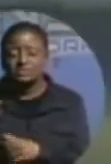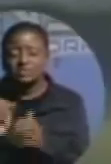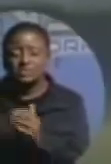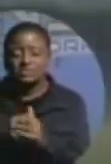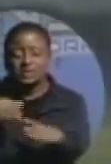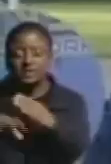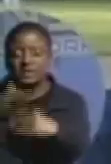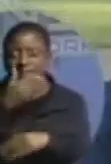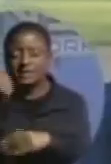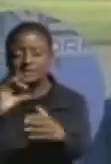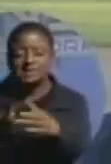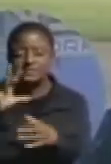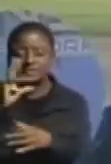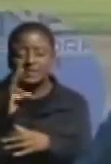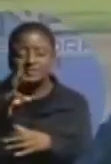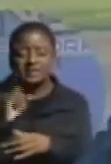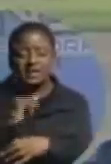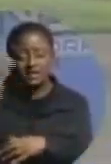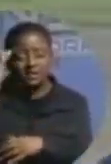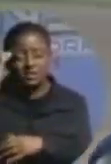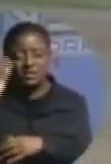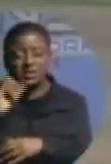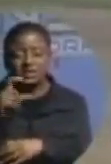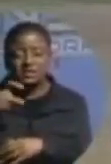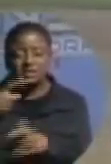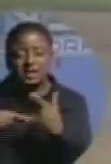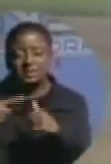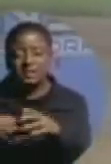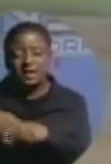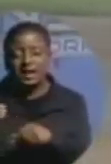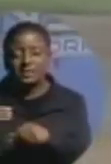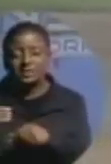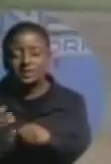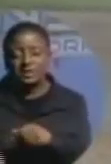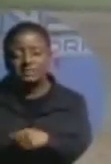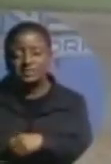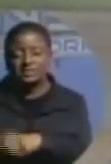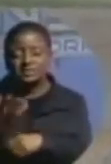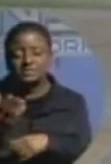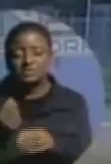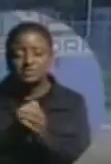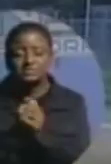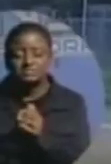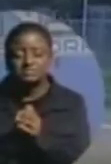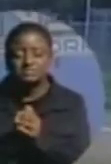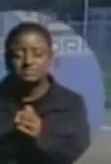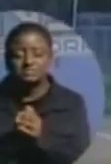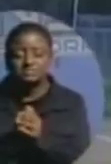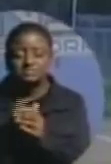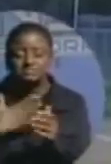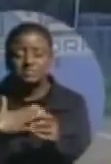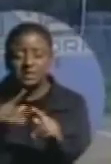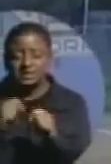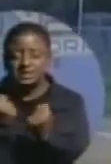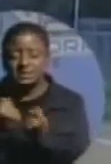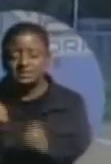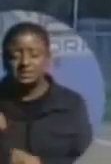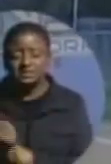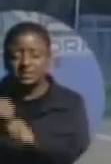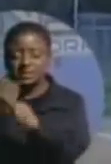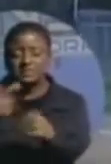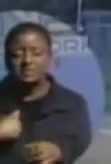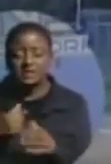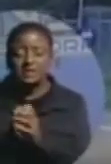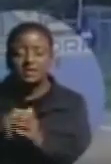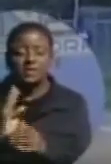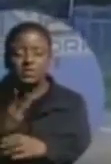seven series. Well, I know I had to come out here and pitch plenty strikes, and that's what I did. My team was there to back me up. We focus. We know what our goal is. We